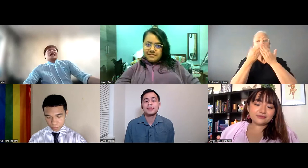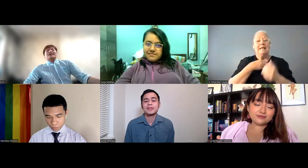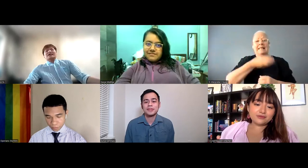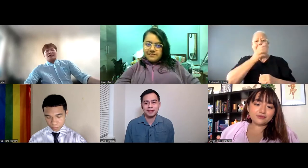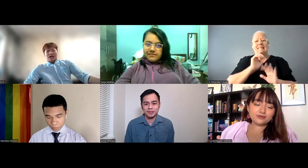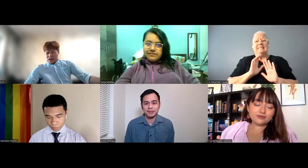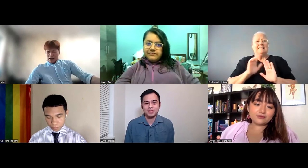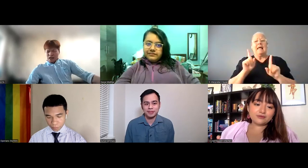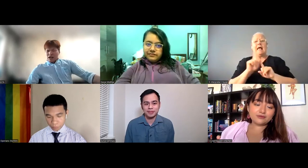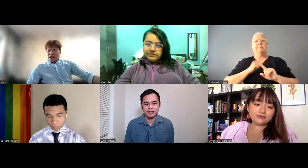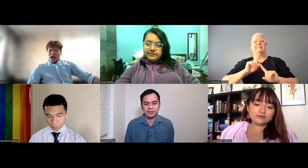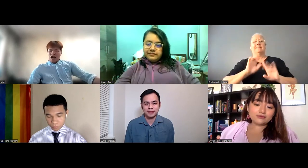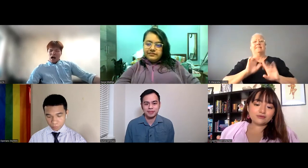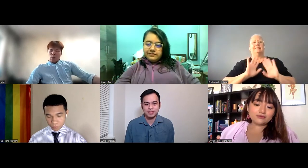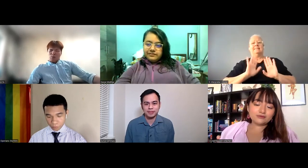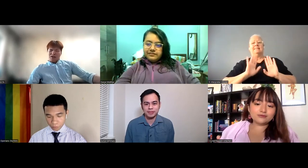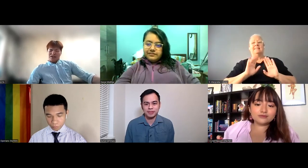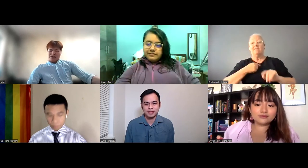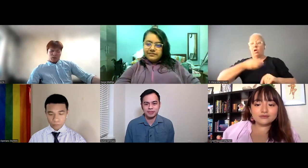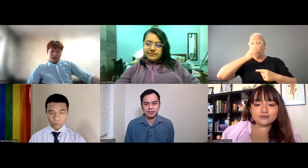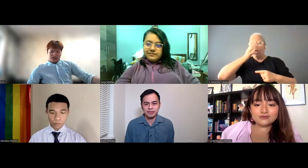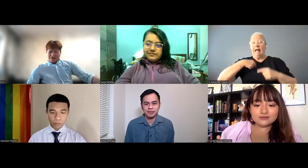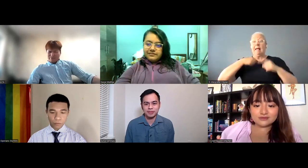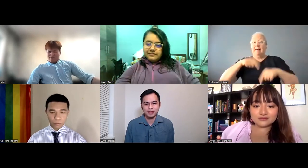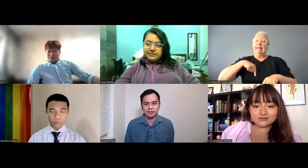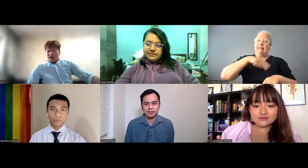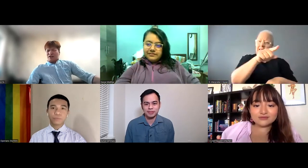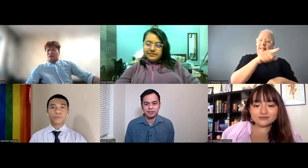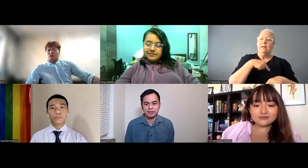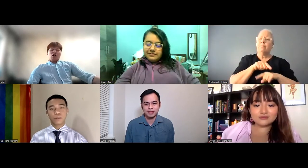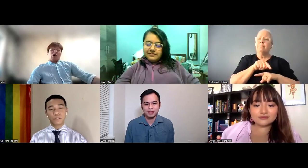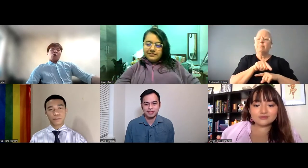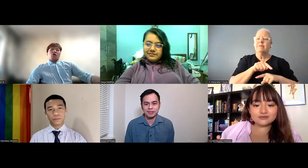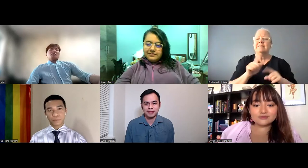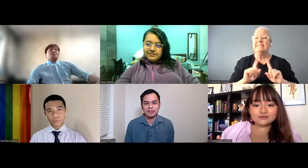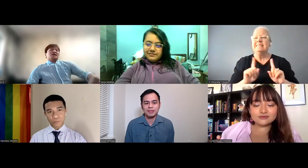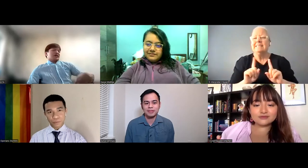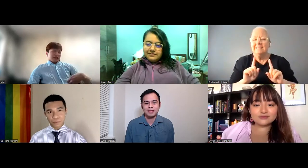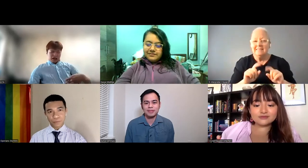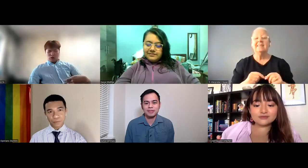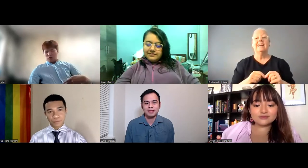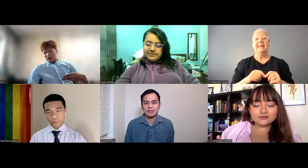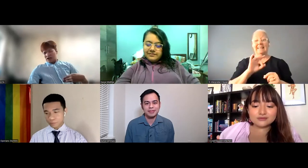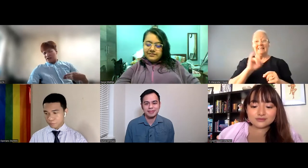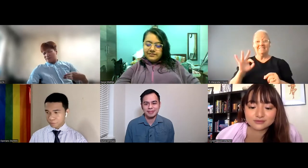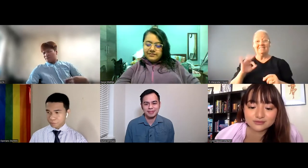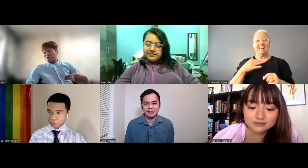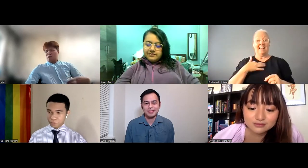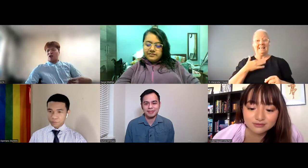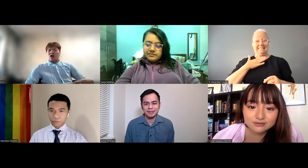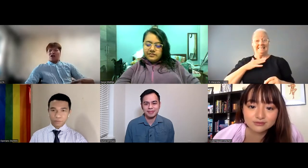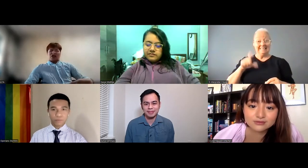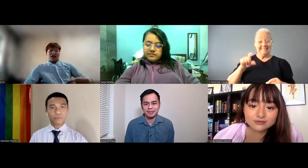even if I had to go to a bathroom, I would leave the school and then,